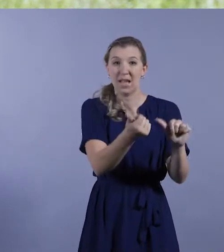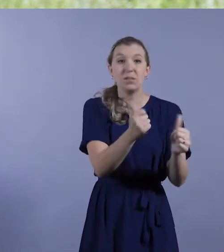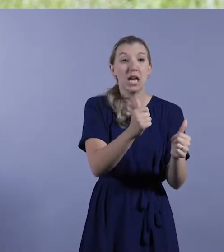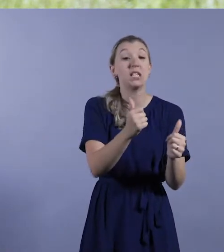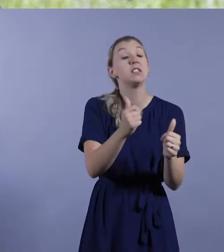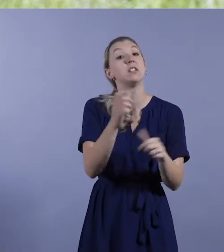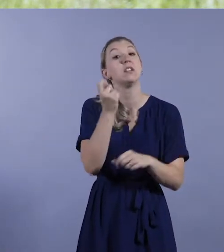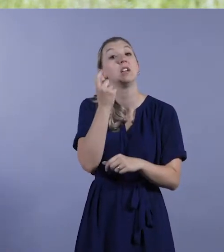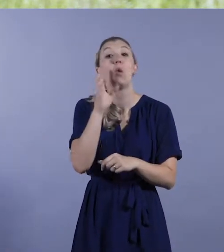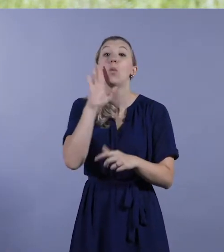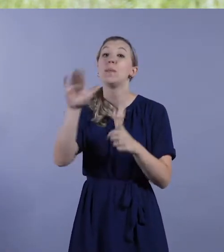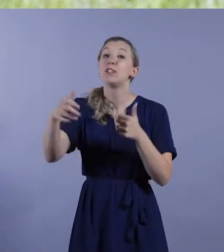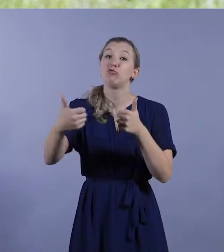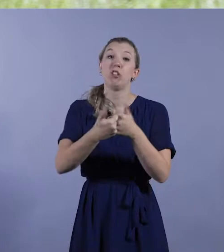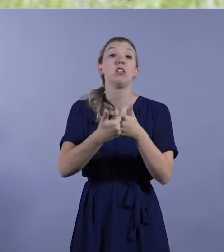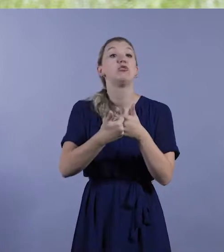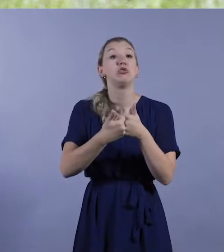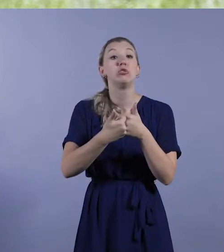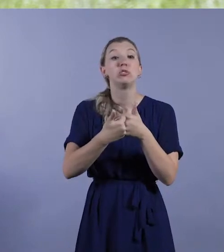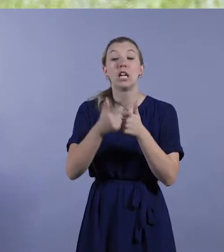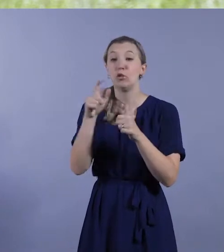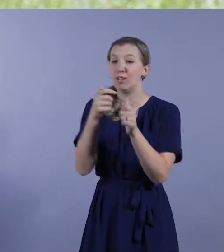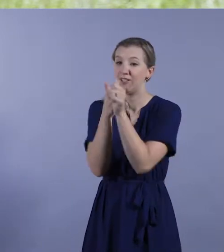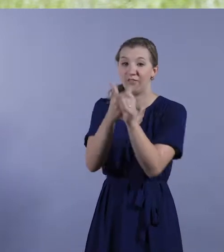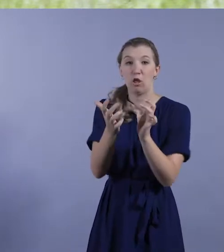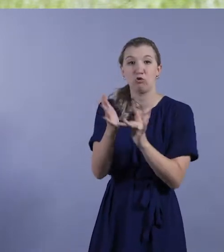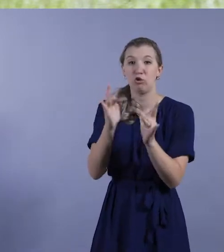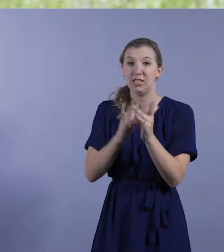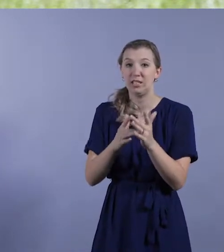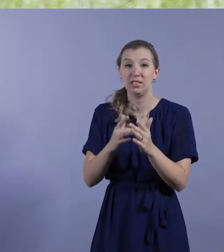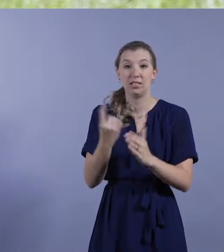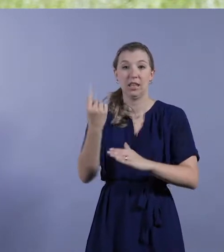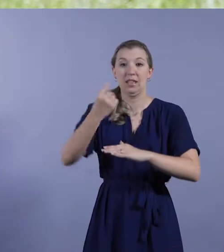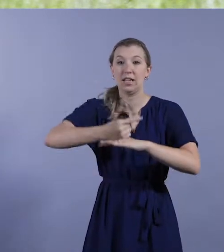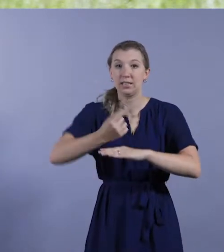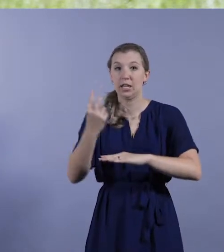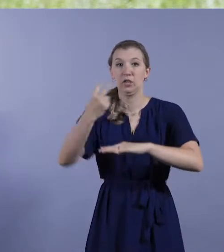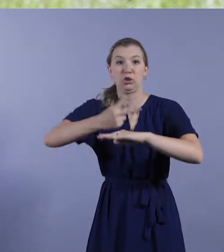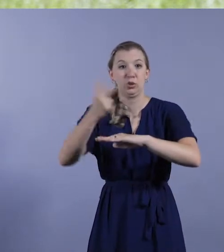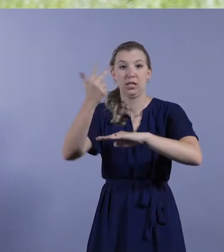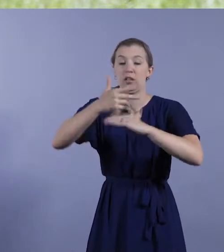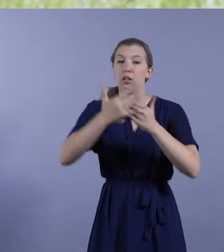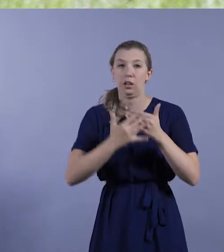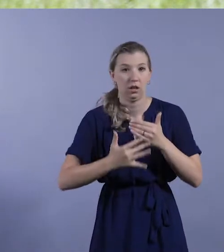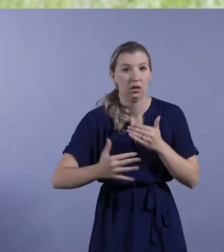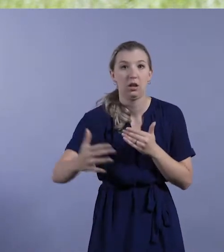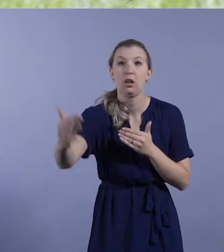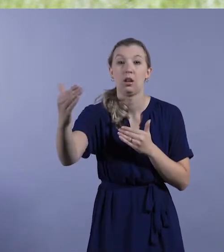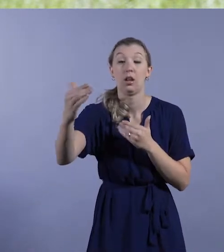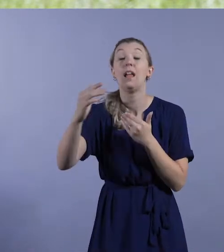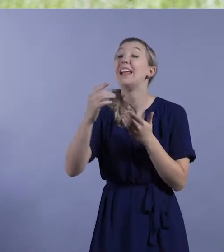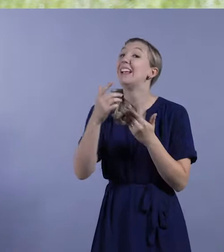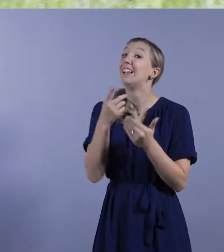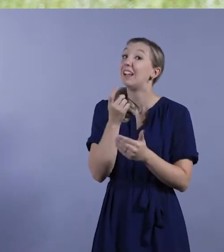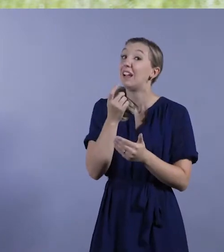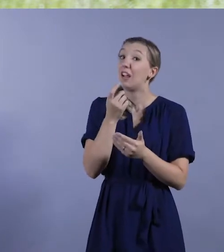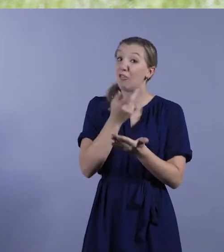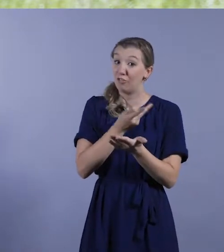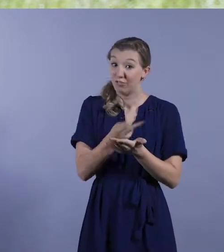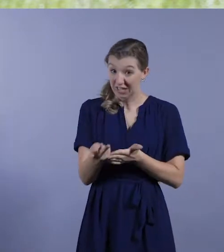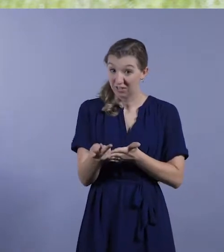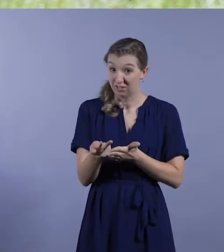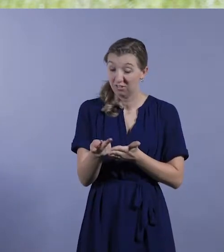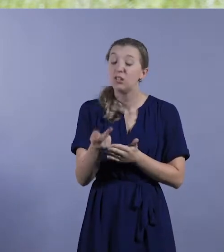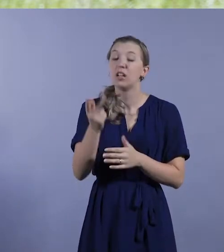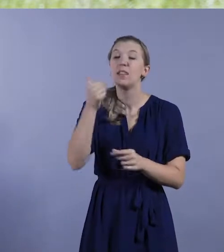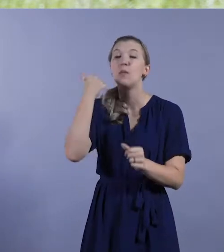challenge. They will need to follow Jesus tomorrow and the day after and the day after and the day after. And when they fail, they